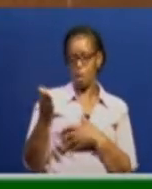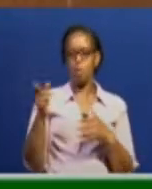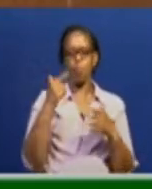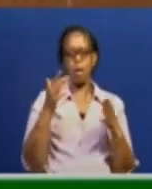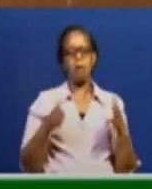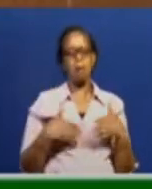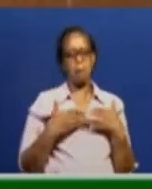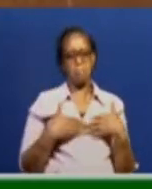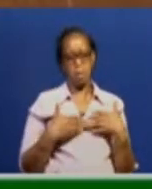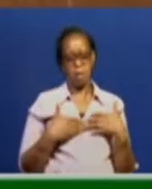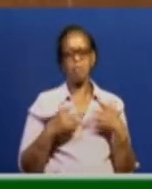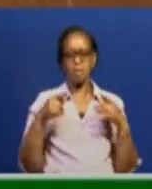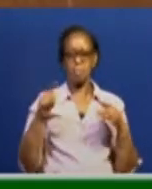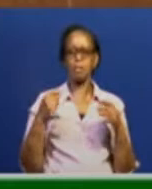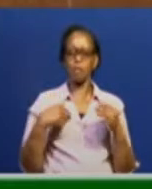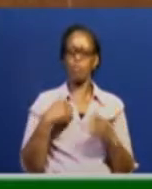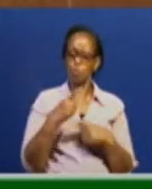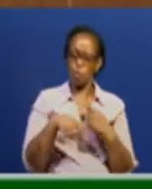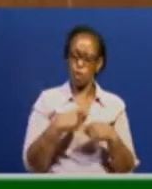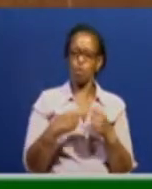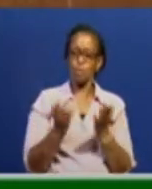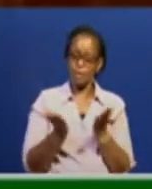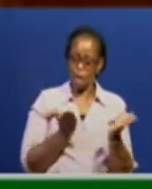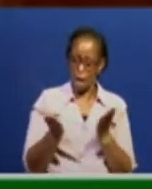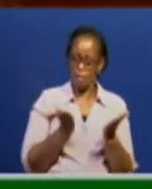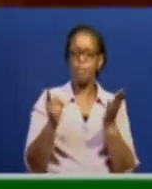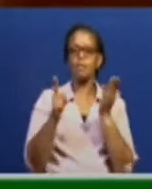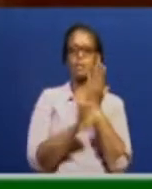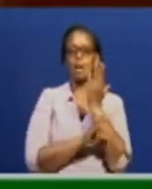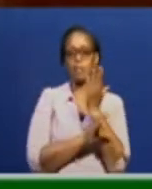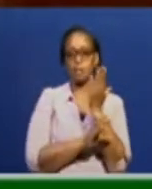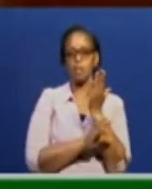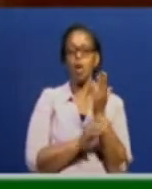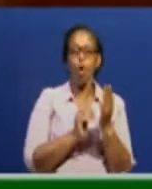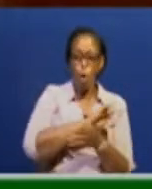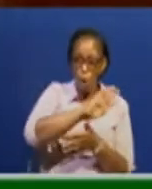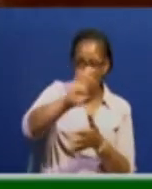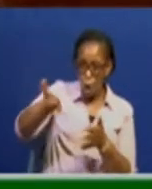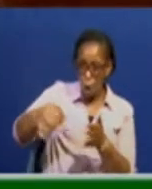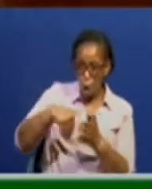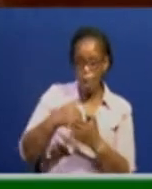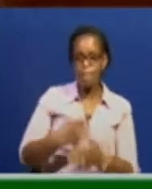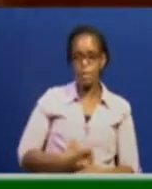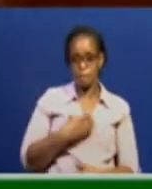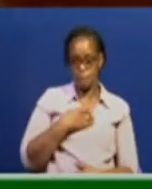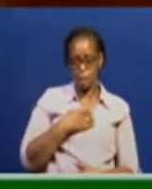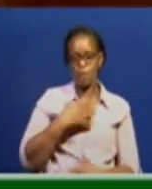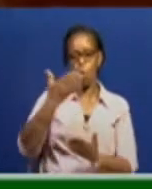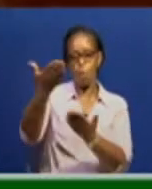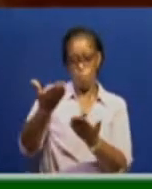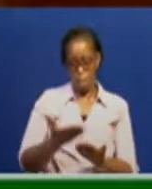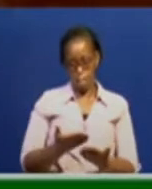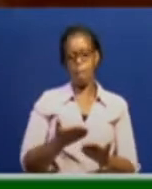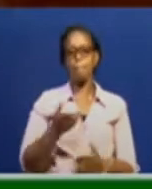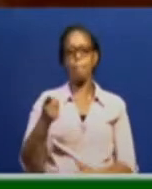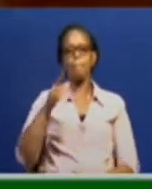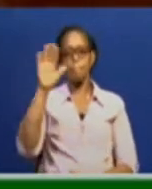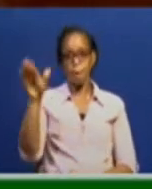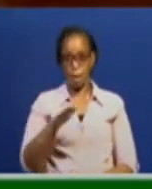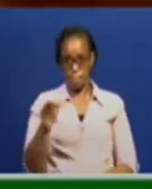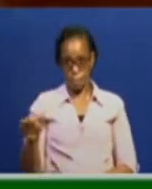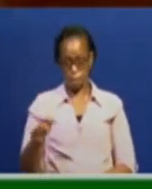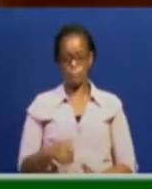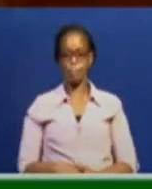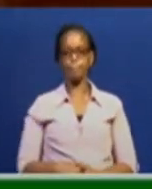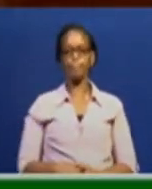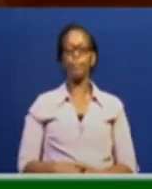their distinguished service to the nation. To all invited guests, karibuni sana kwa bunge. Honourable members,